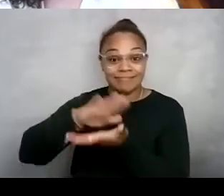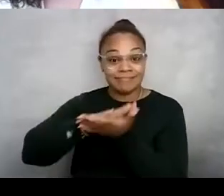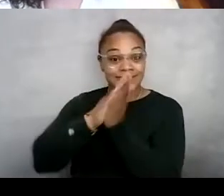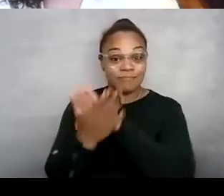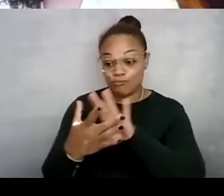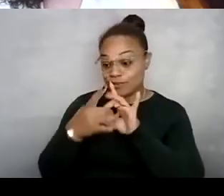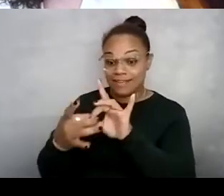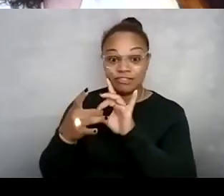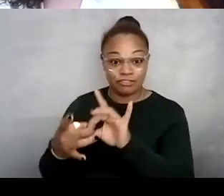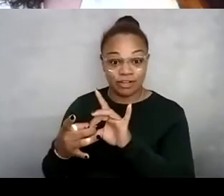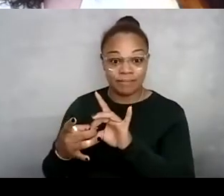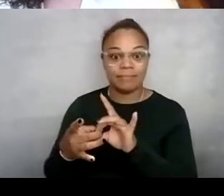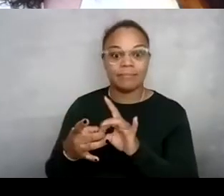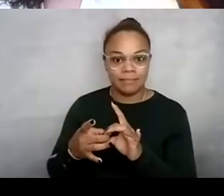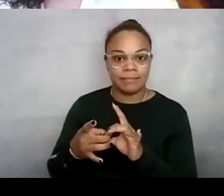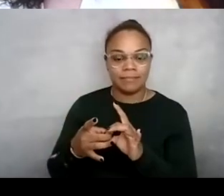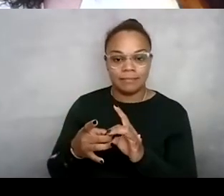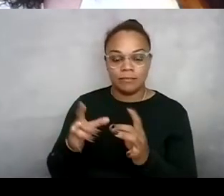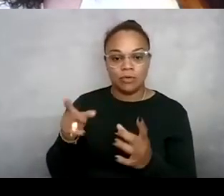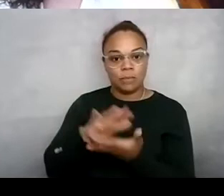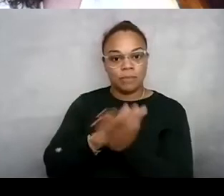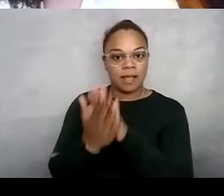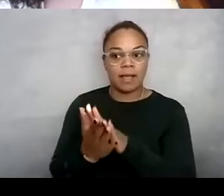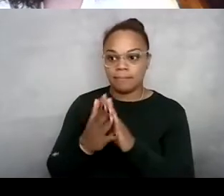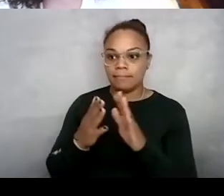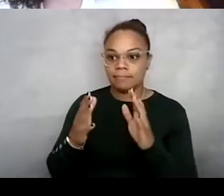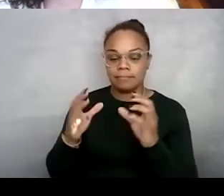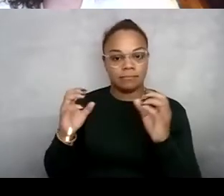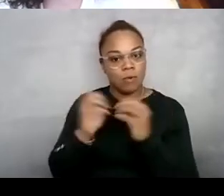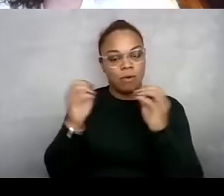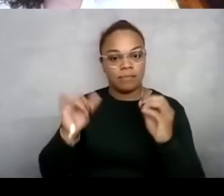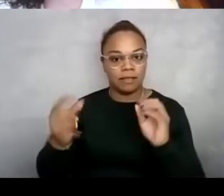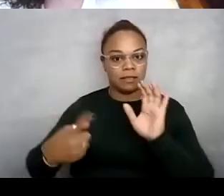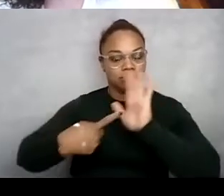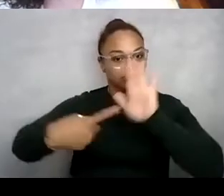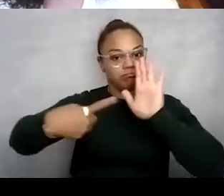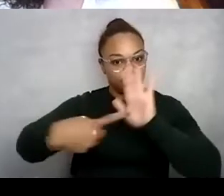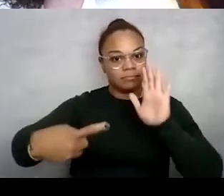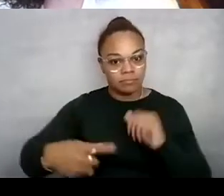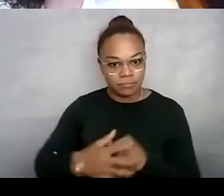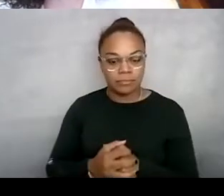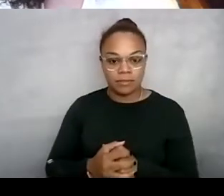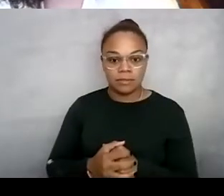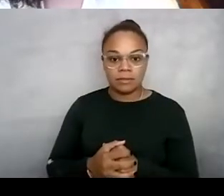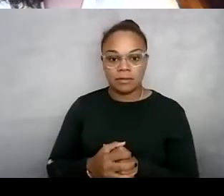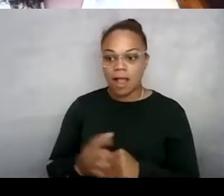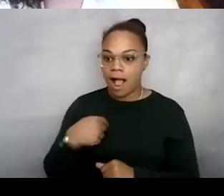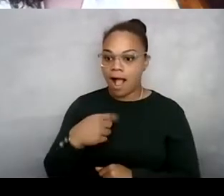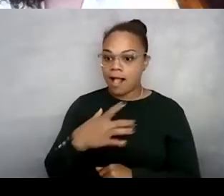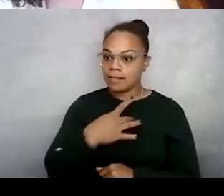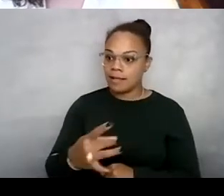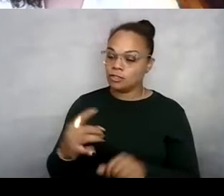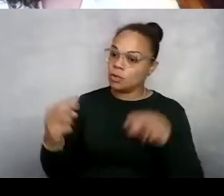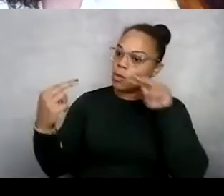become caricatures, the more you become caricatures. And so for me, I always want to be rooted in the place where I can look the people in